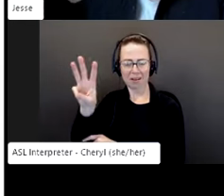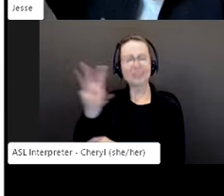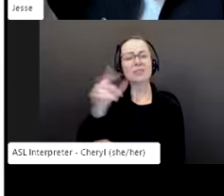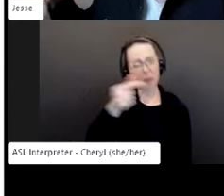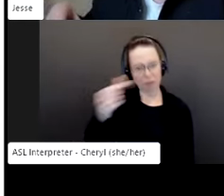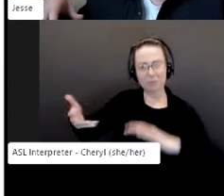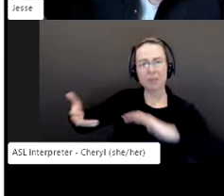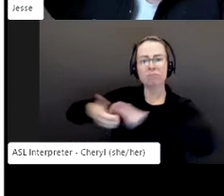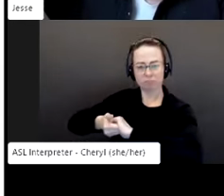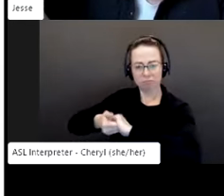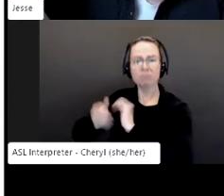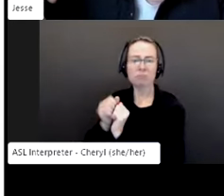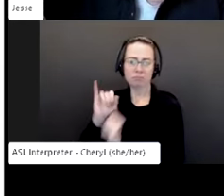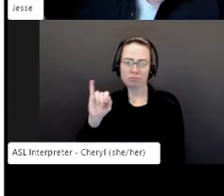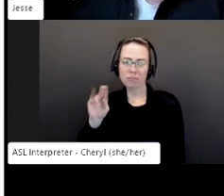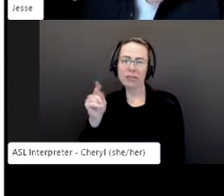this